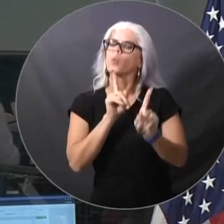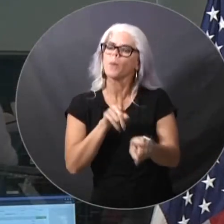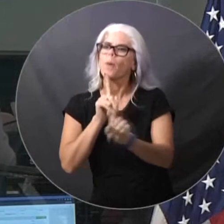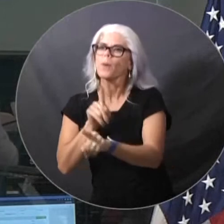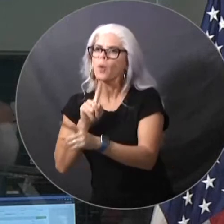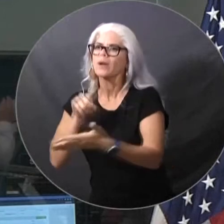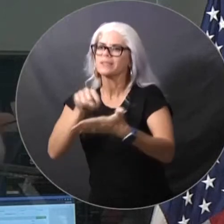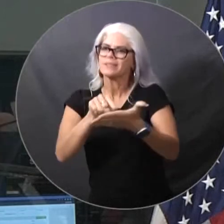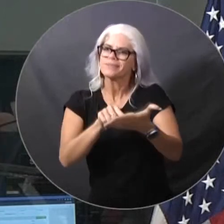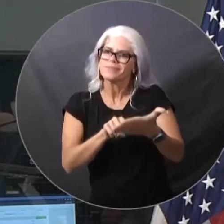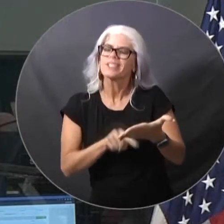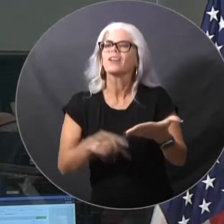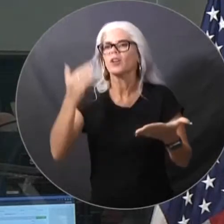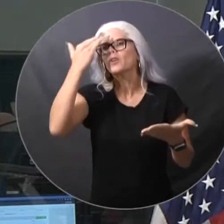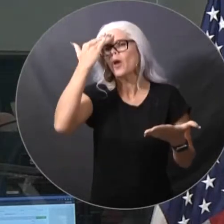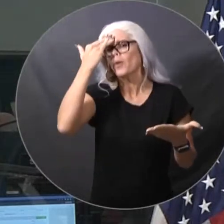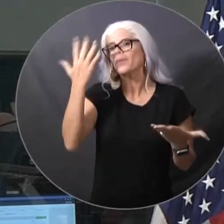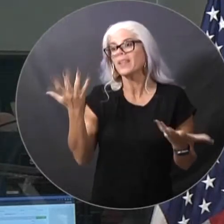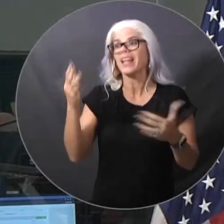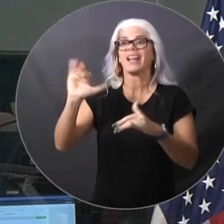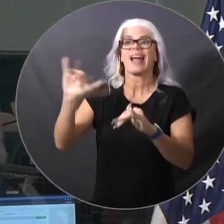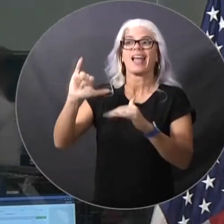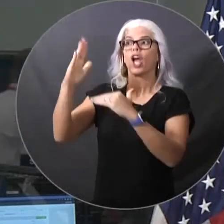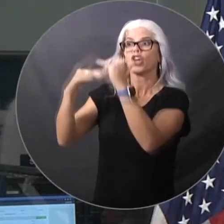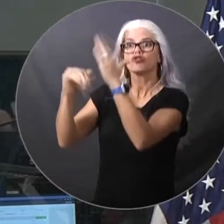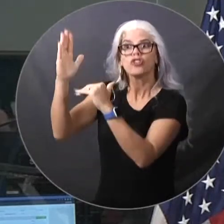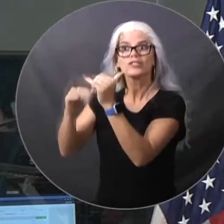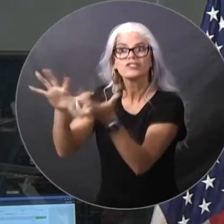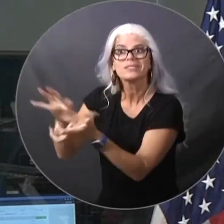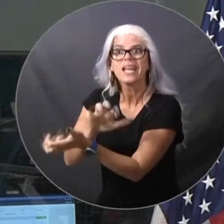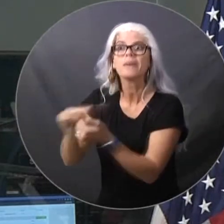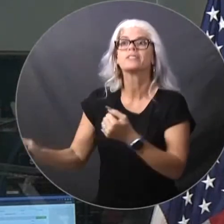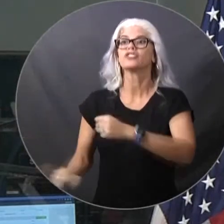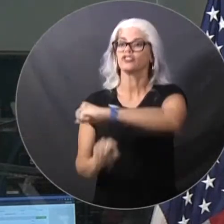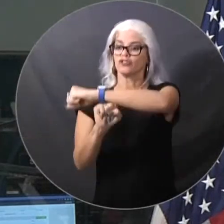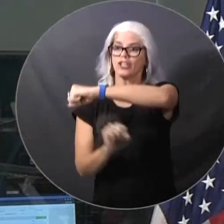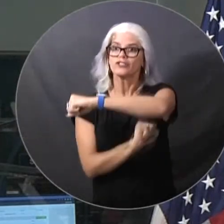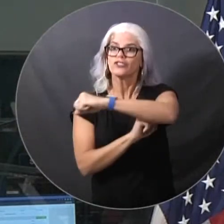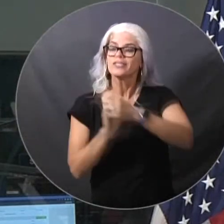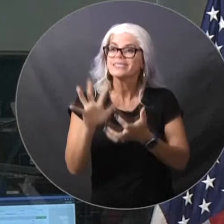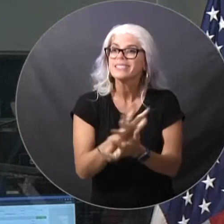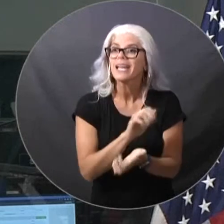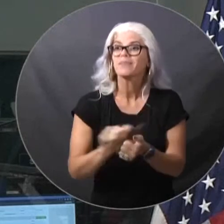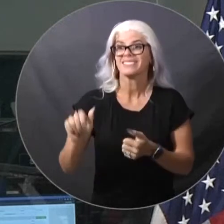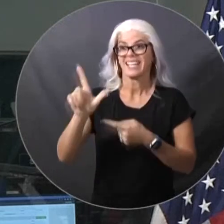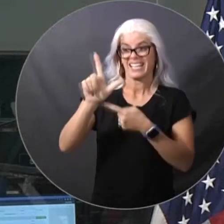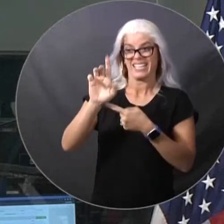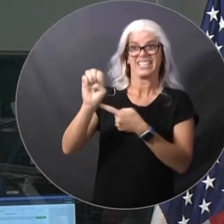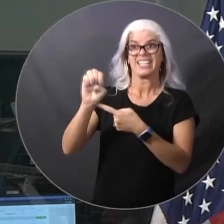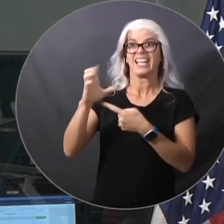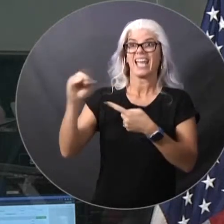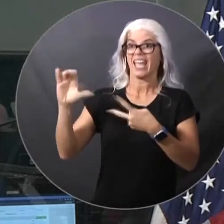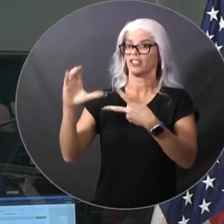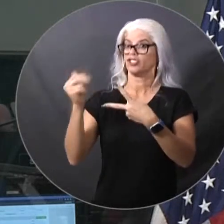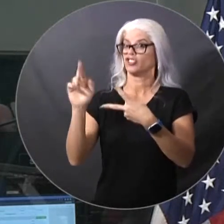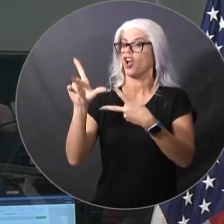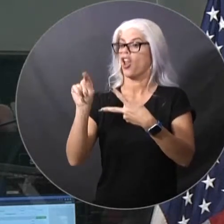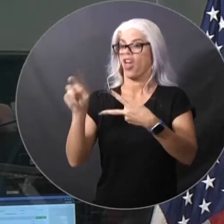of structural damage, but we are getting some reports of structural damage in both Lee and Charlotte counties, but I would